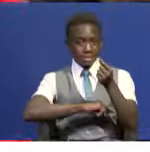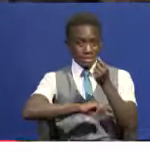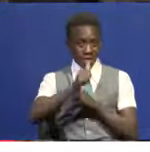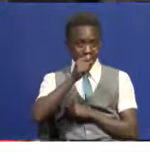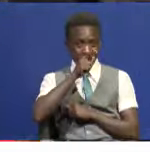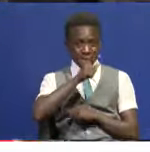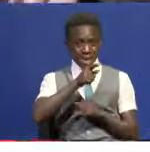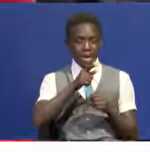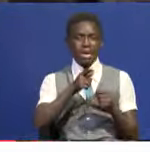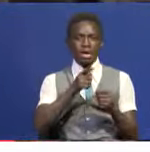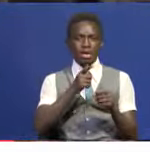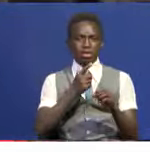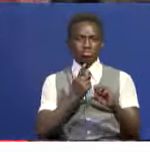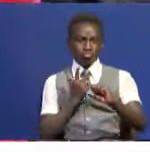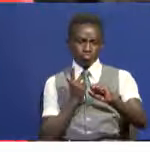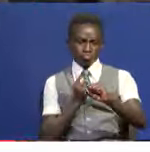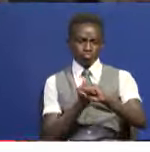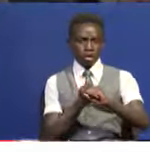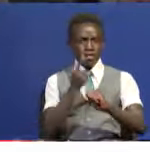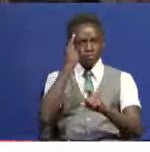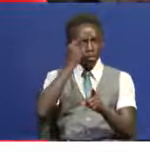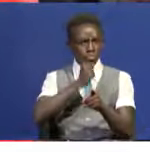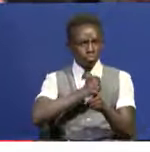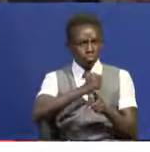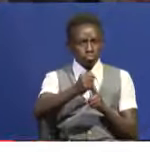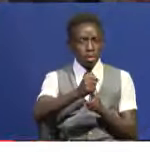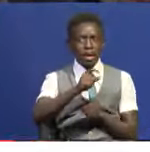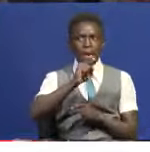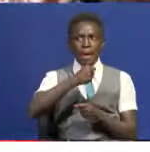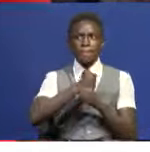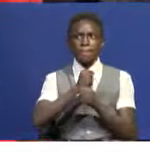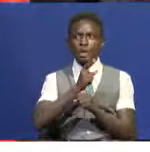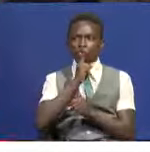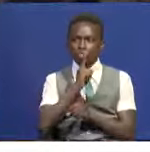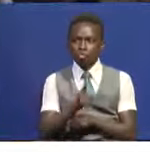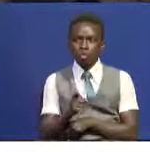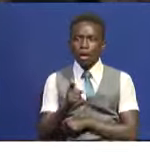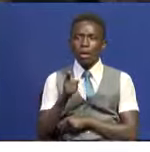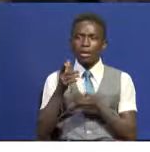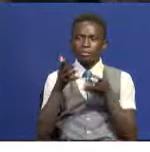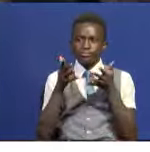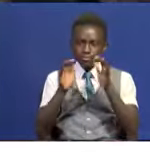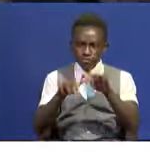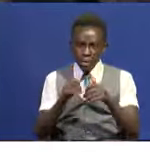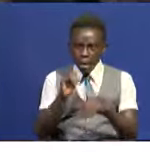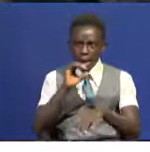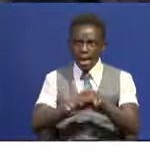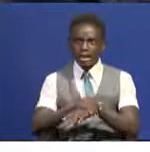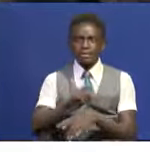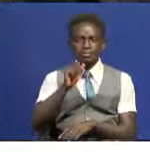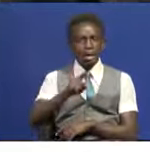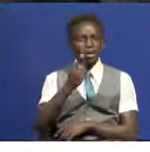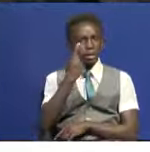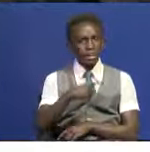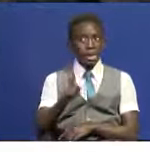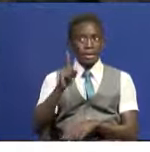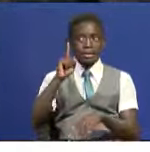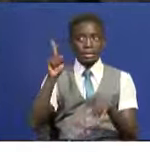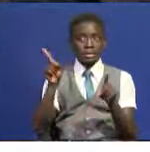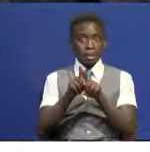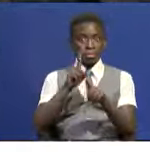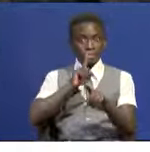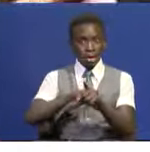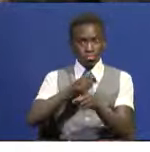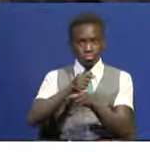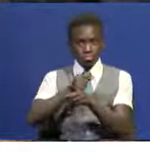2,900 ili mukulima aweze kupata mbegu sawa sawa tunaielewa na ili yule mtoto ataweza